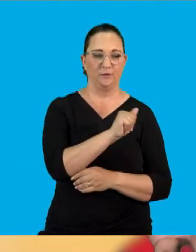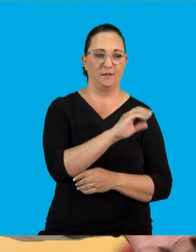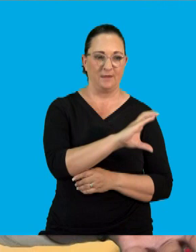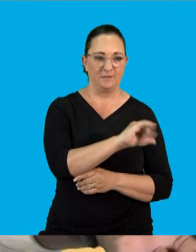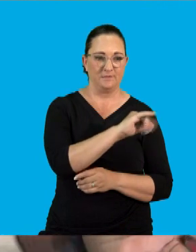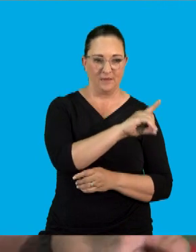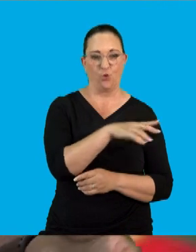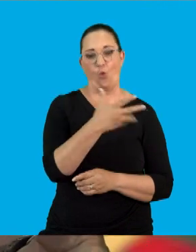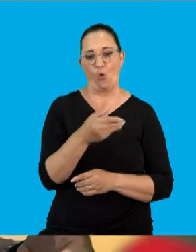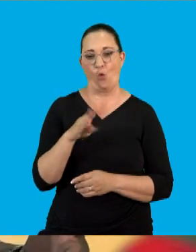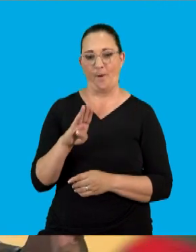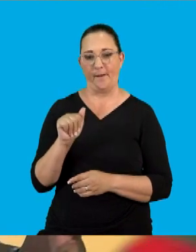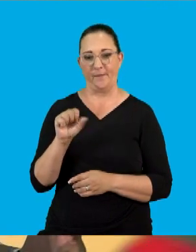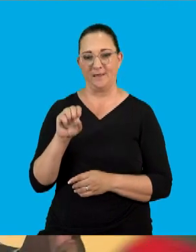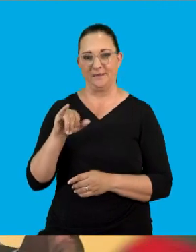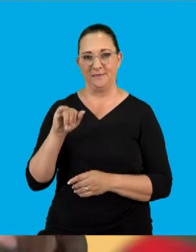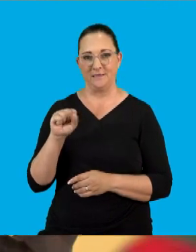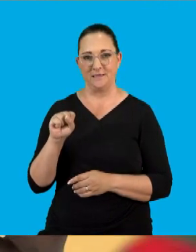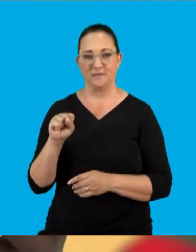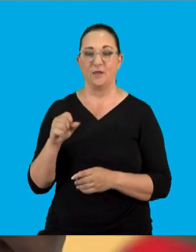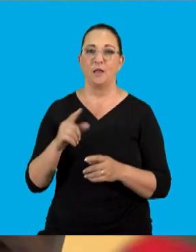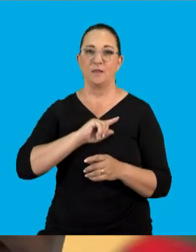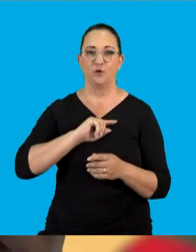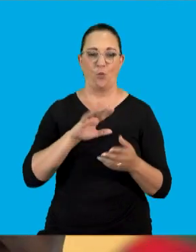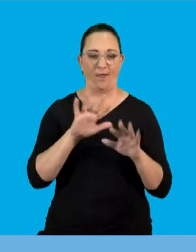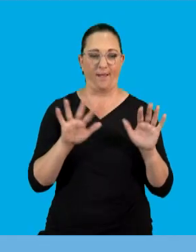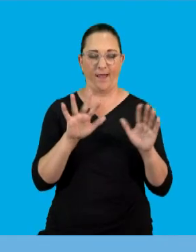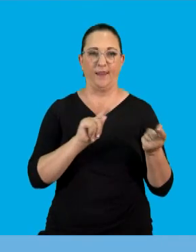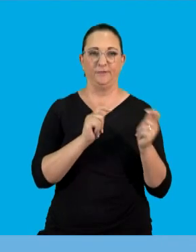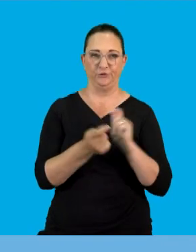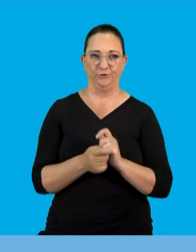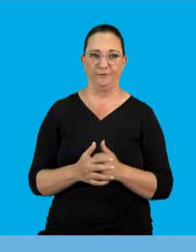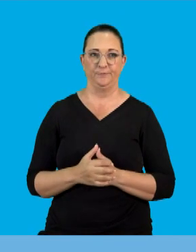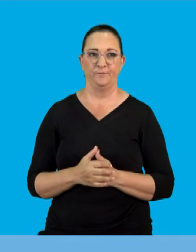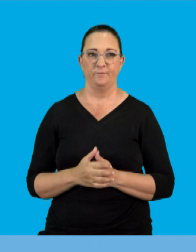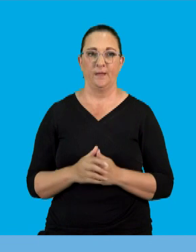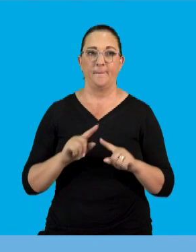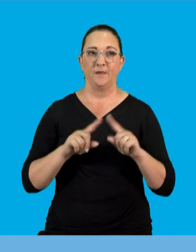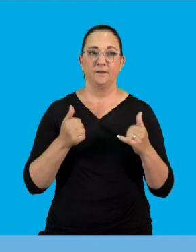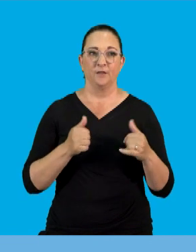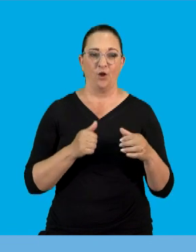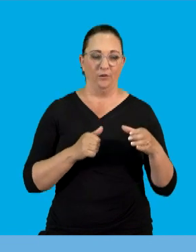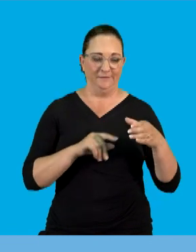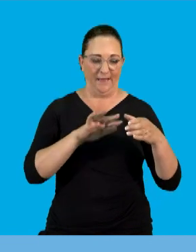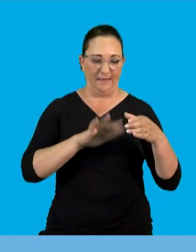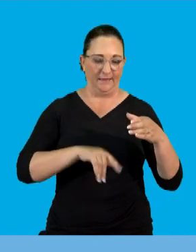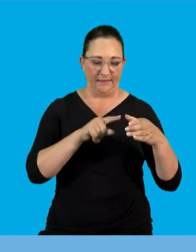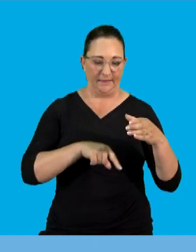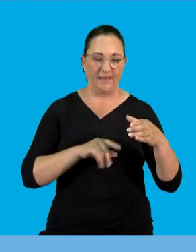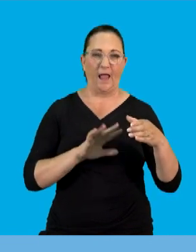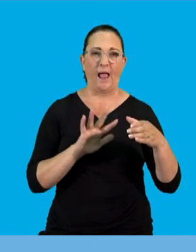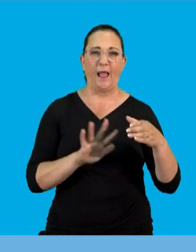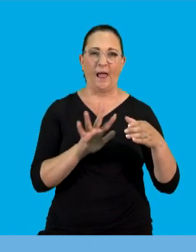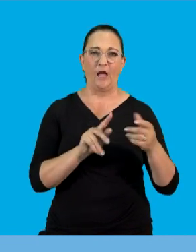acidic or basic by changing its color. So different indicators change color at different pH value.